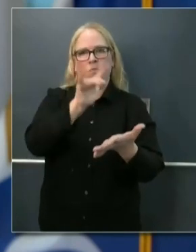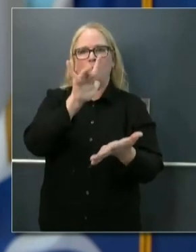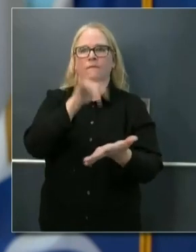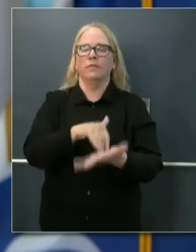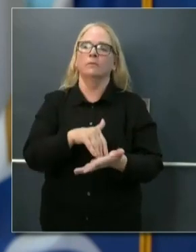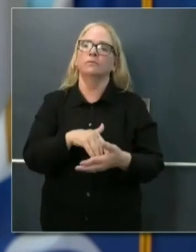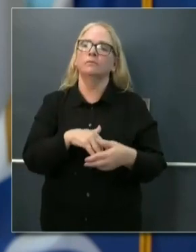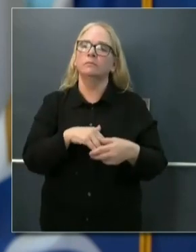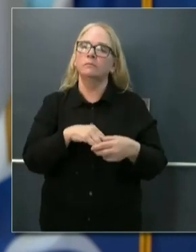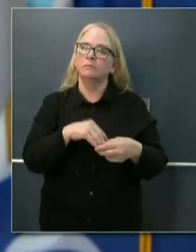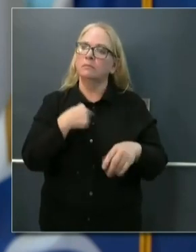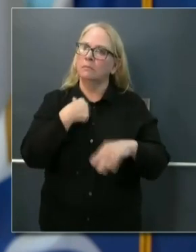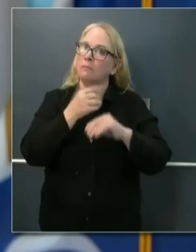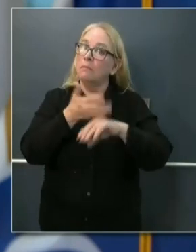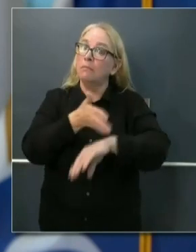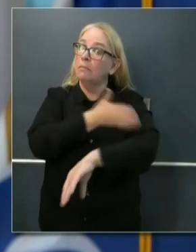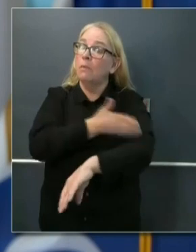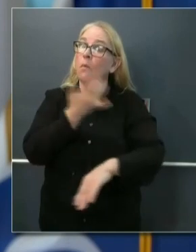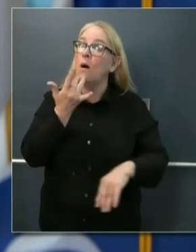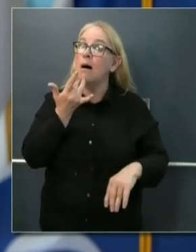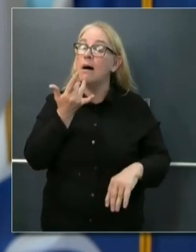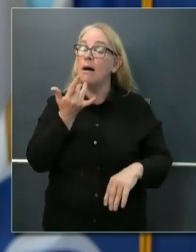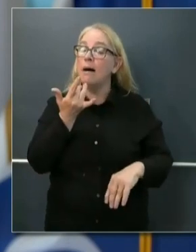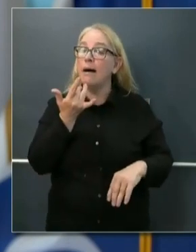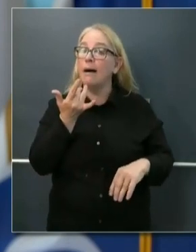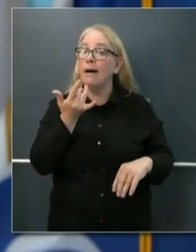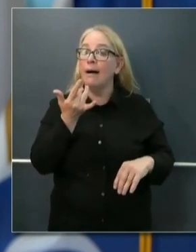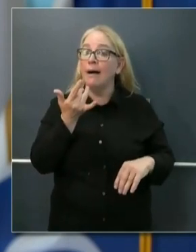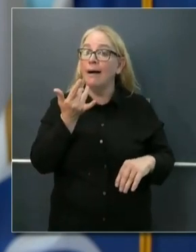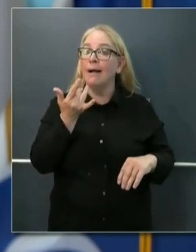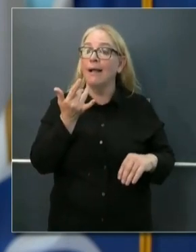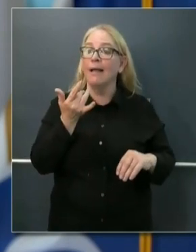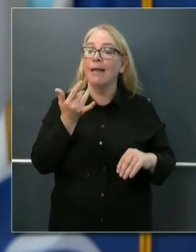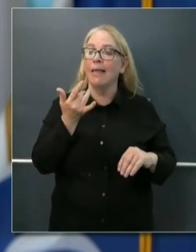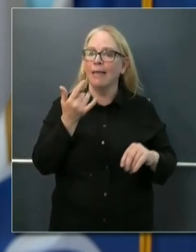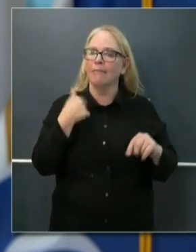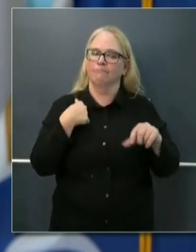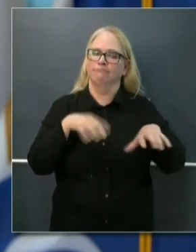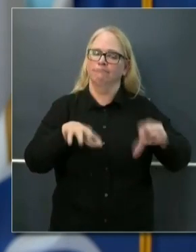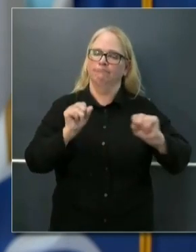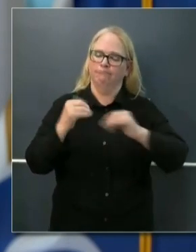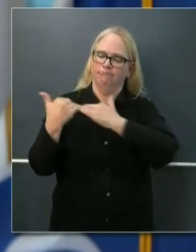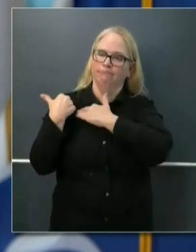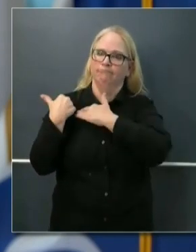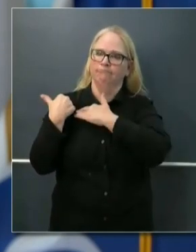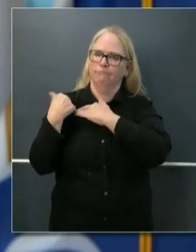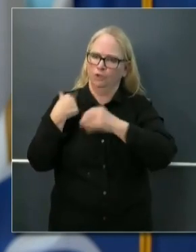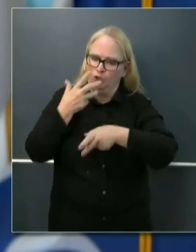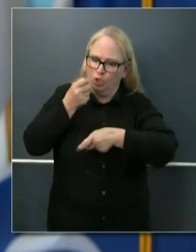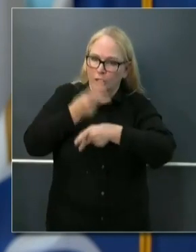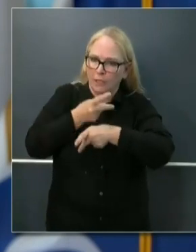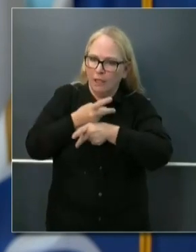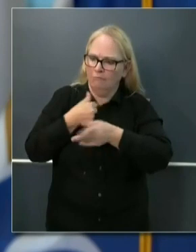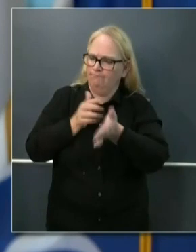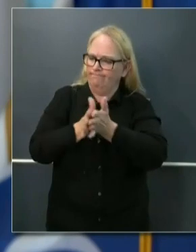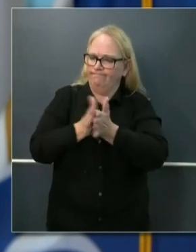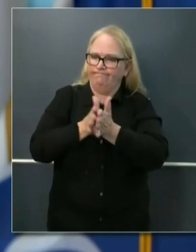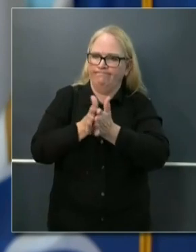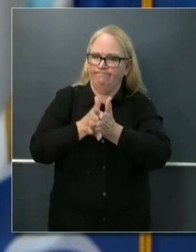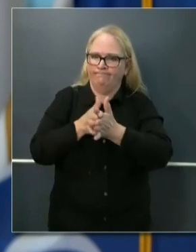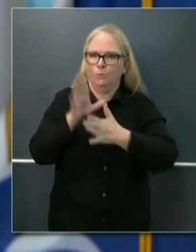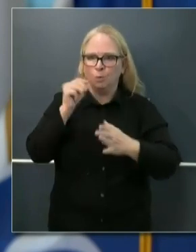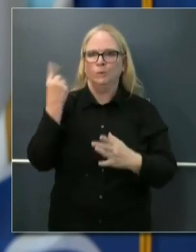making progress for one reason. We took responsibility and we took initiative. Took responsibility for not